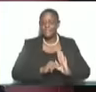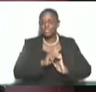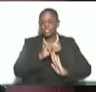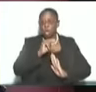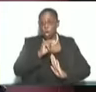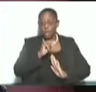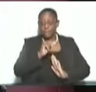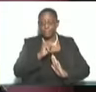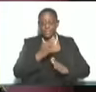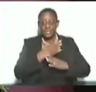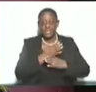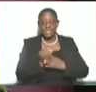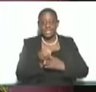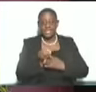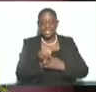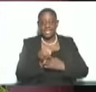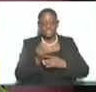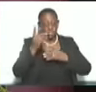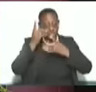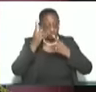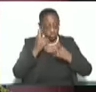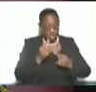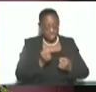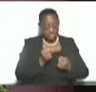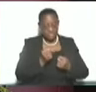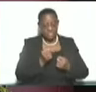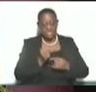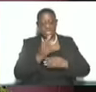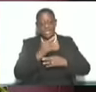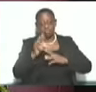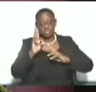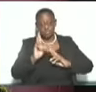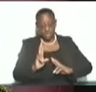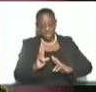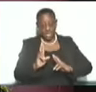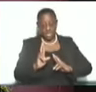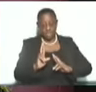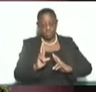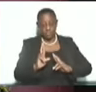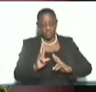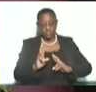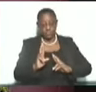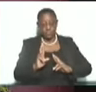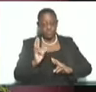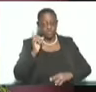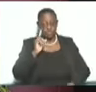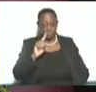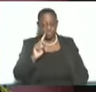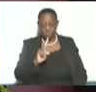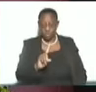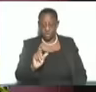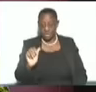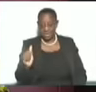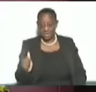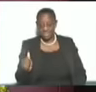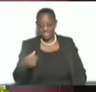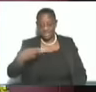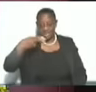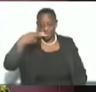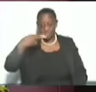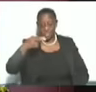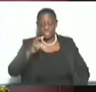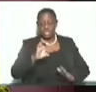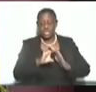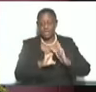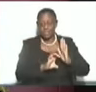inspires confidence, trust, and respect in the upper chamber. Our standard